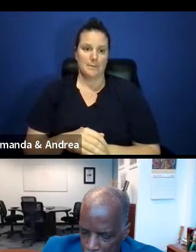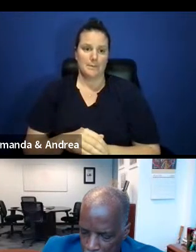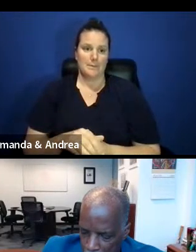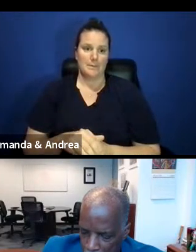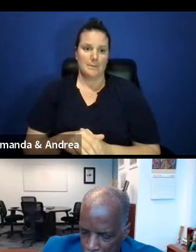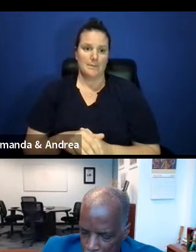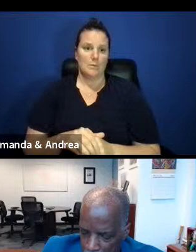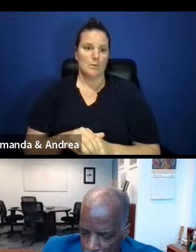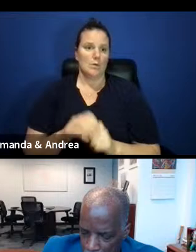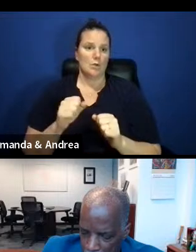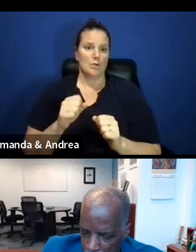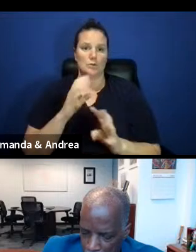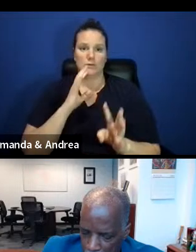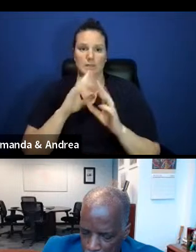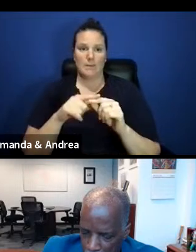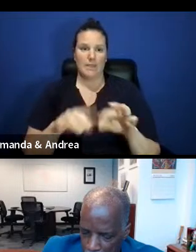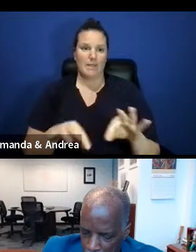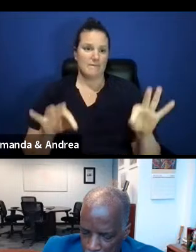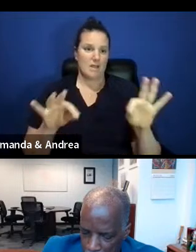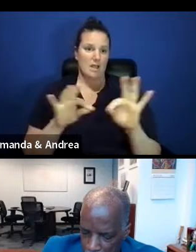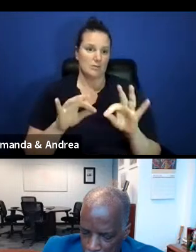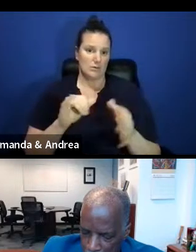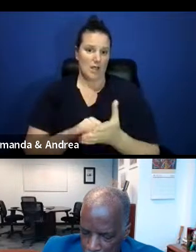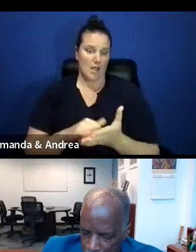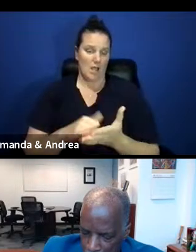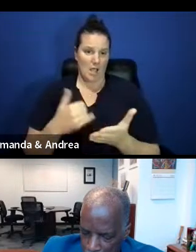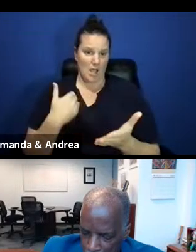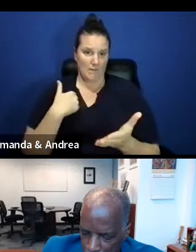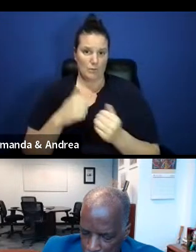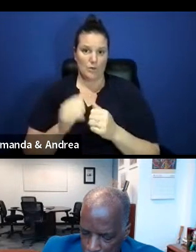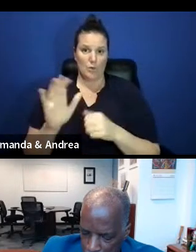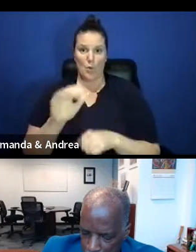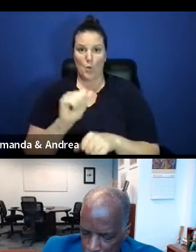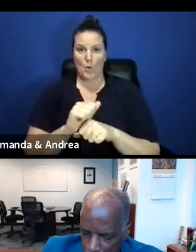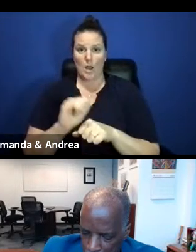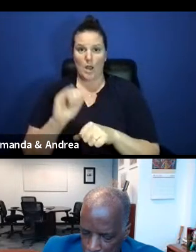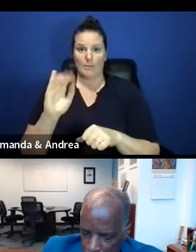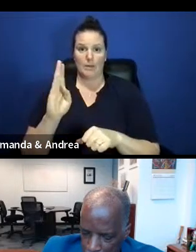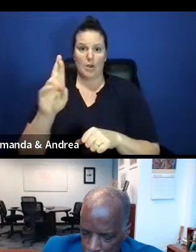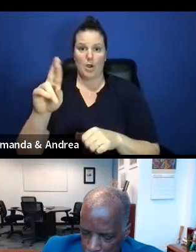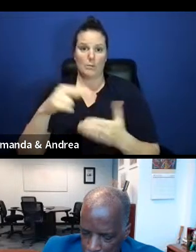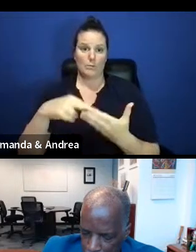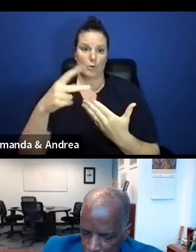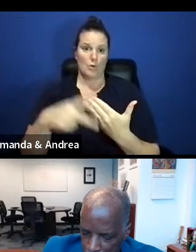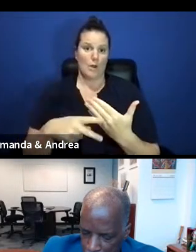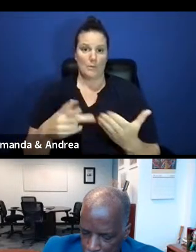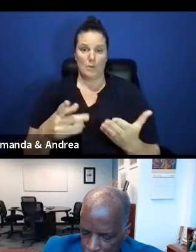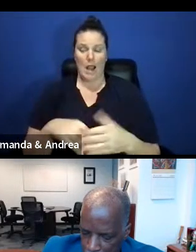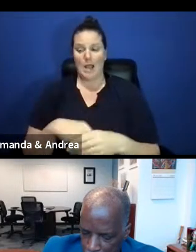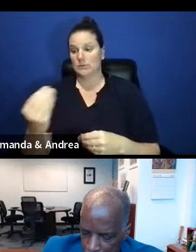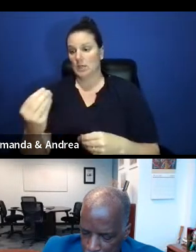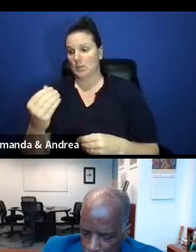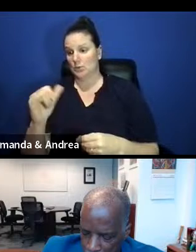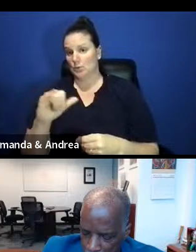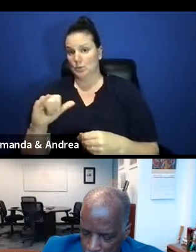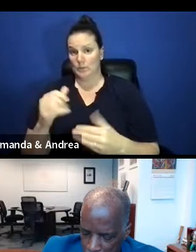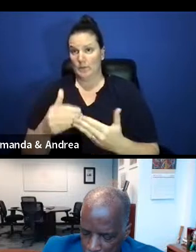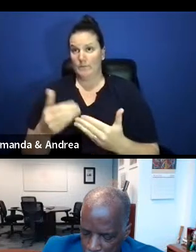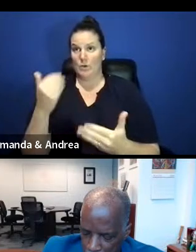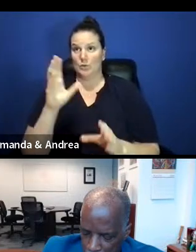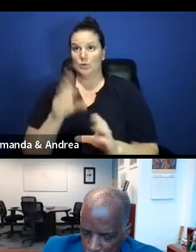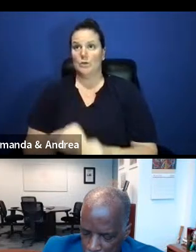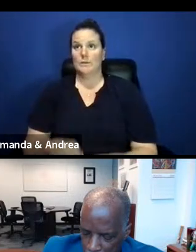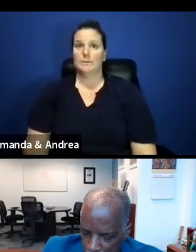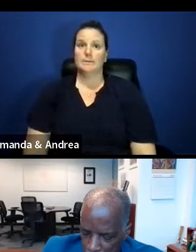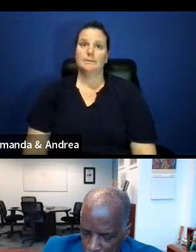maybe speak to some of the value that brings in terms of your work on the IBR program or outside the IBR program before you joined? Yeah,